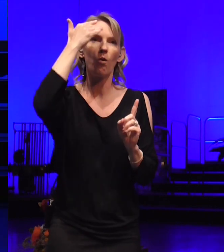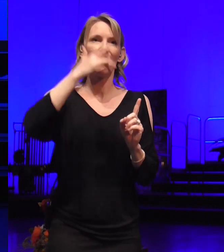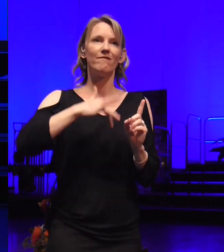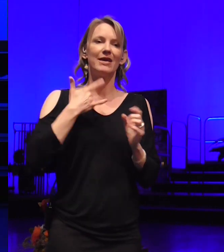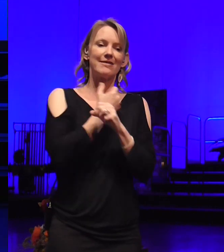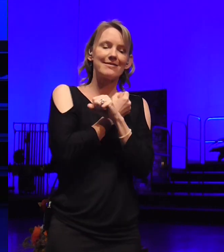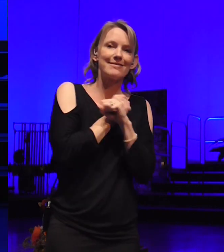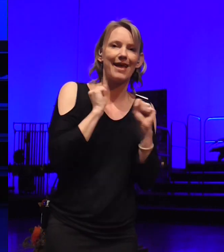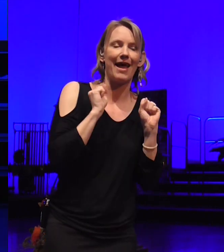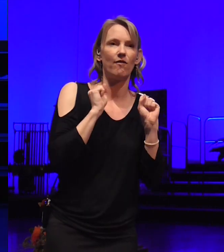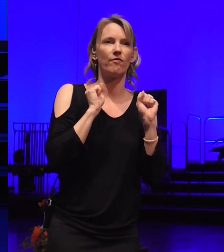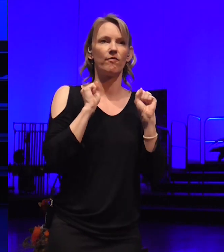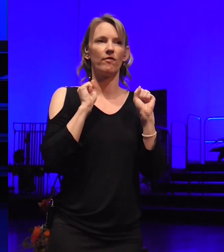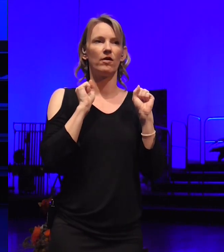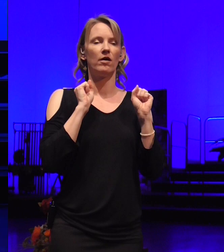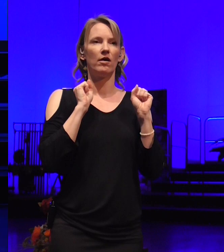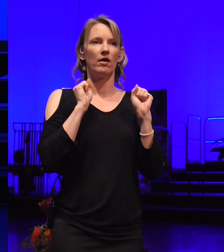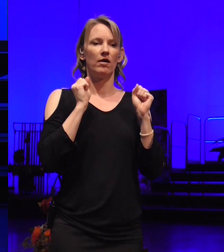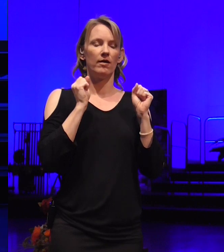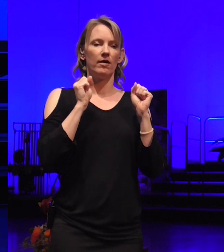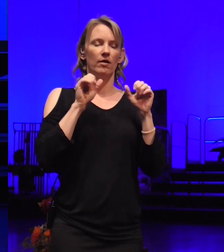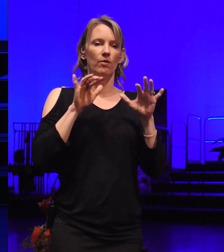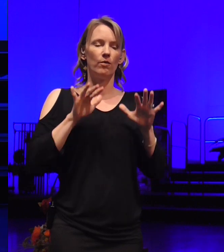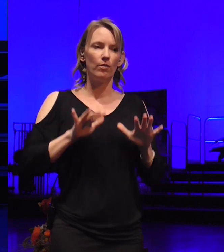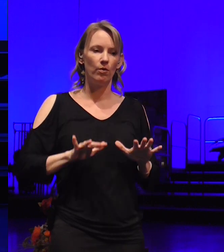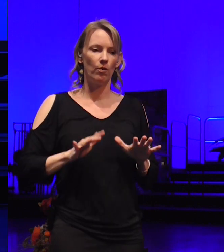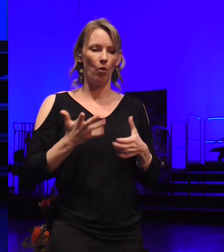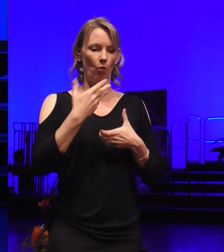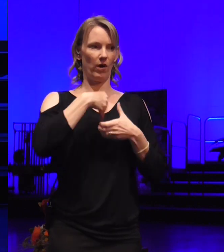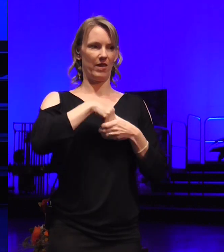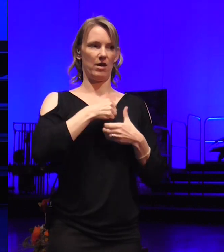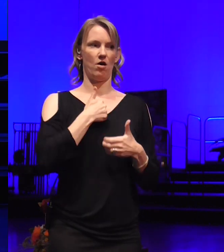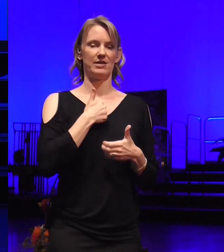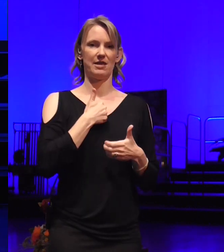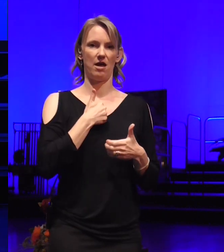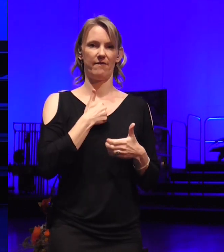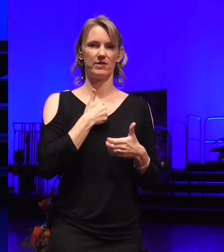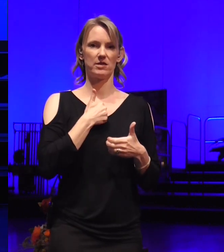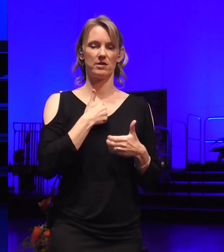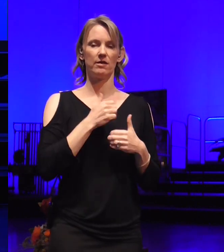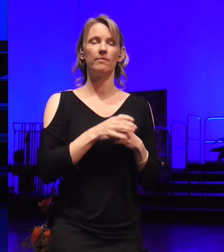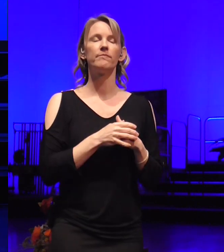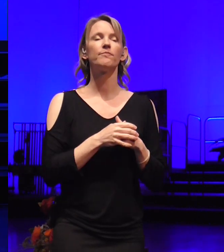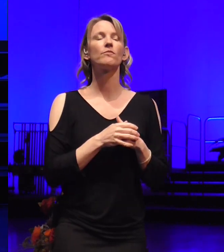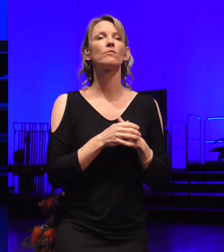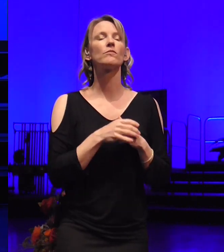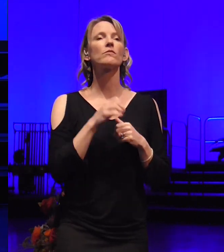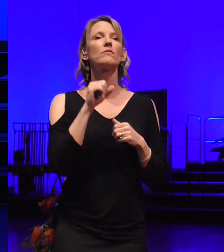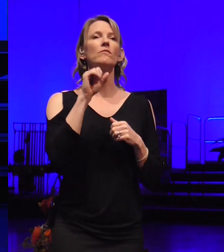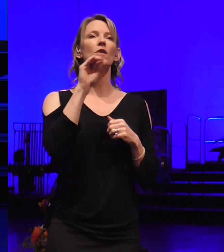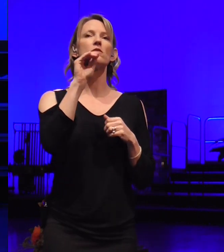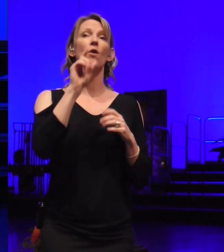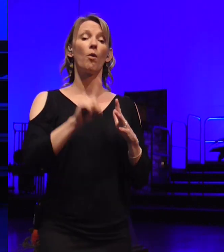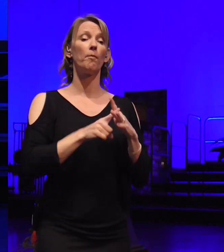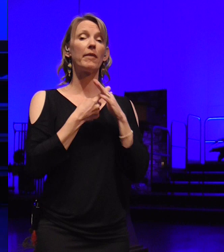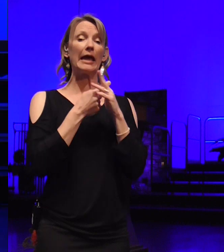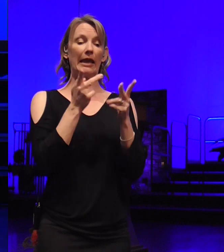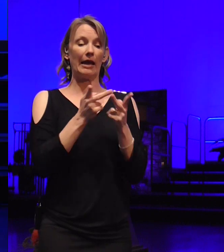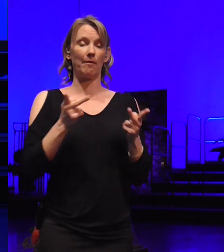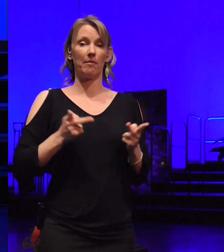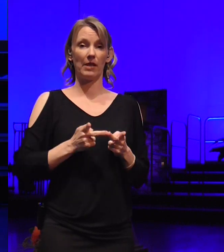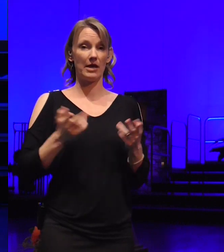security and true refuge within our own inner world. And so an entry